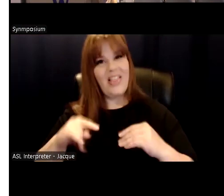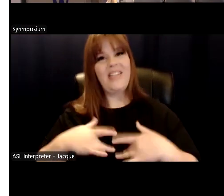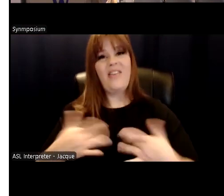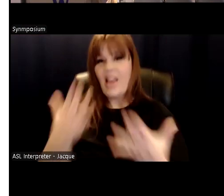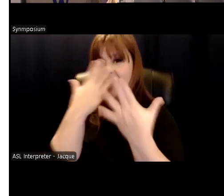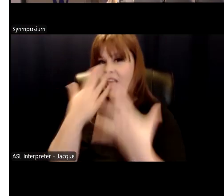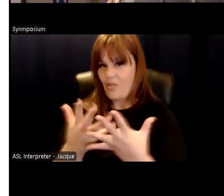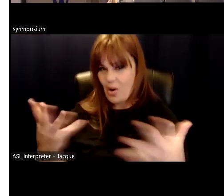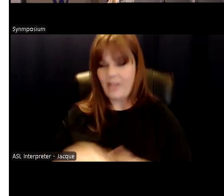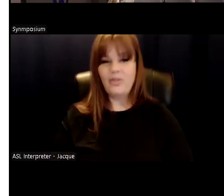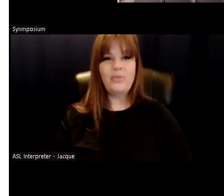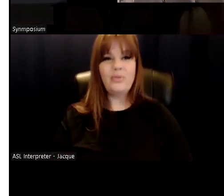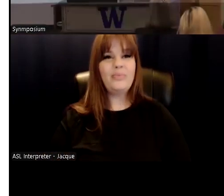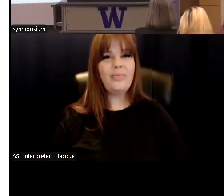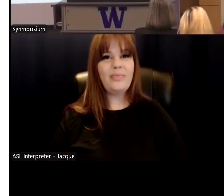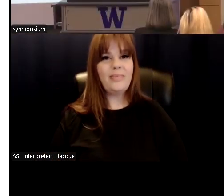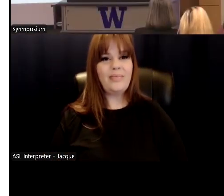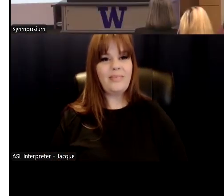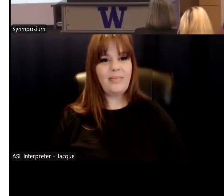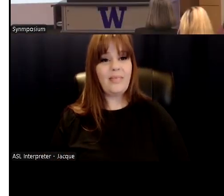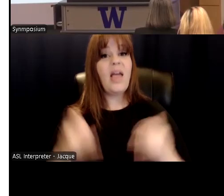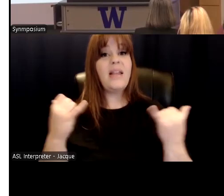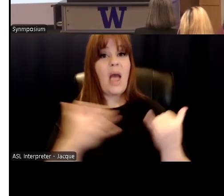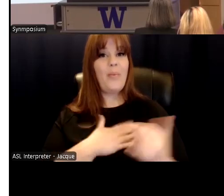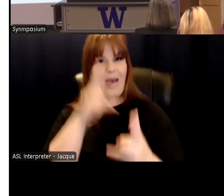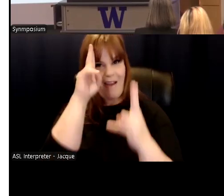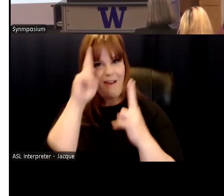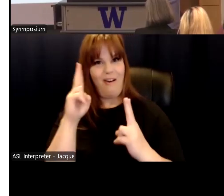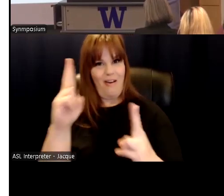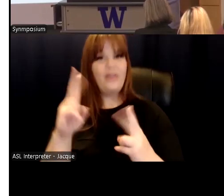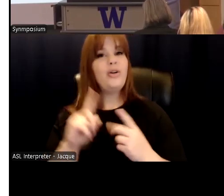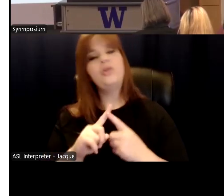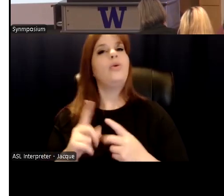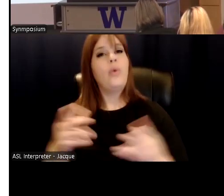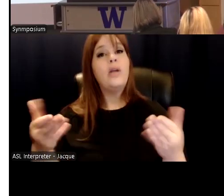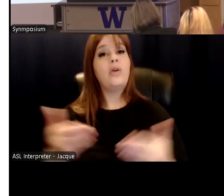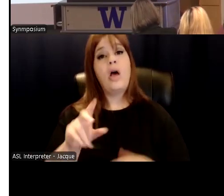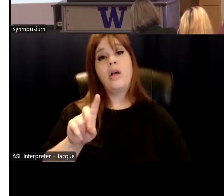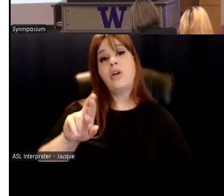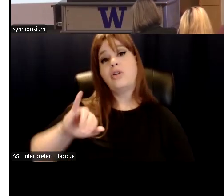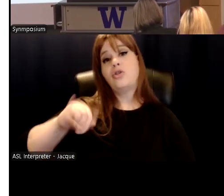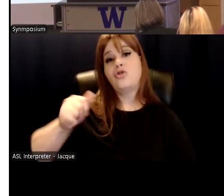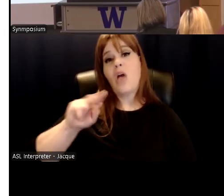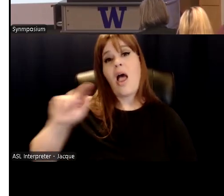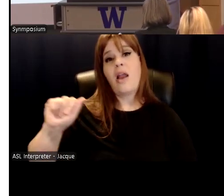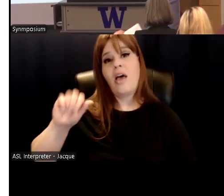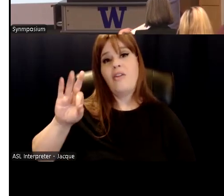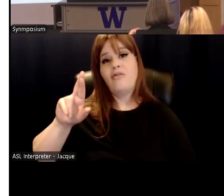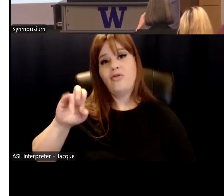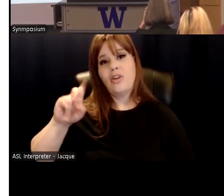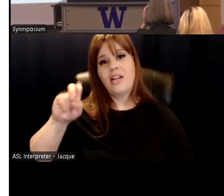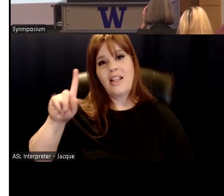much. Now it's my honor to introduce Dr. Jana Friedli.